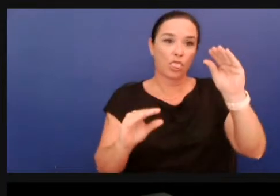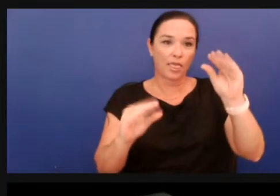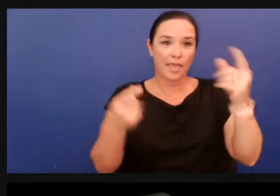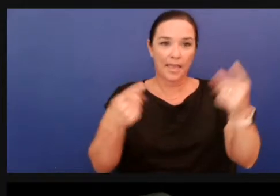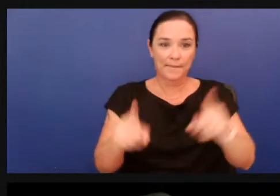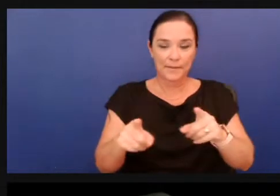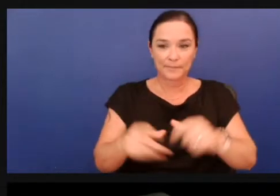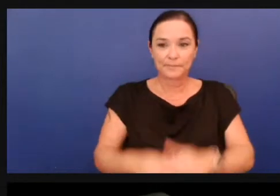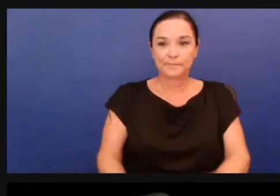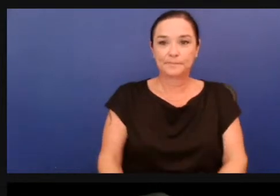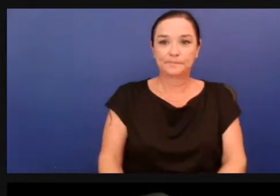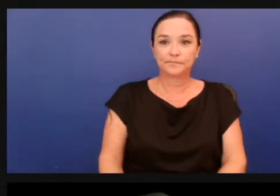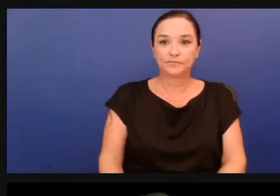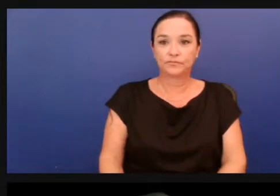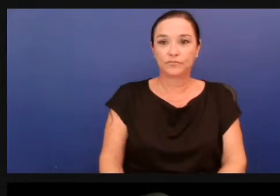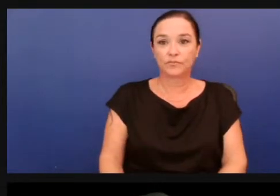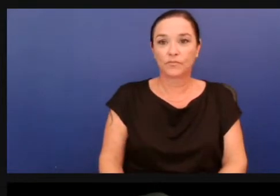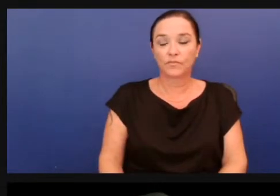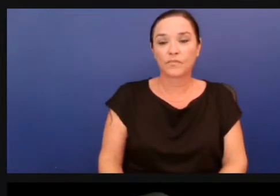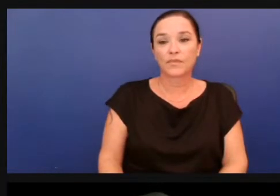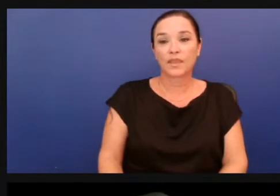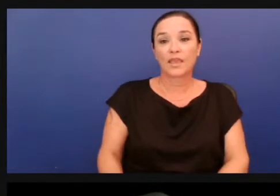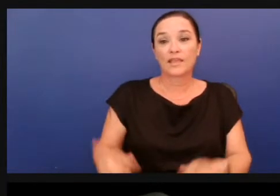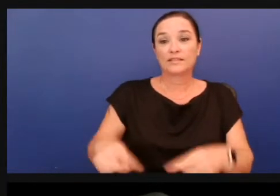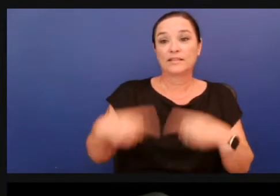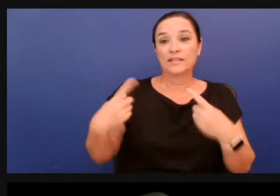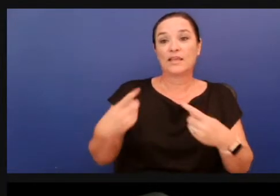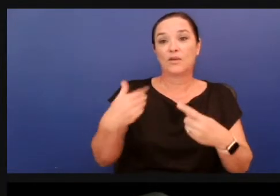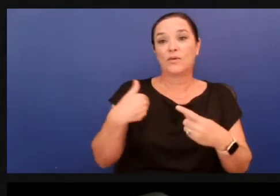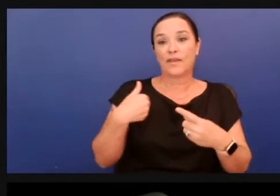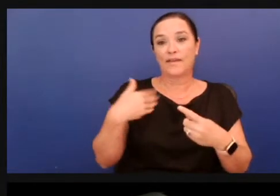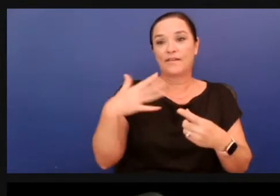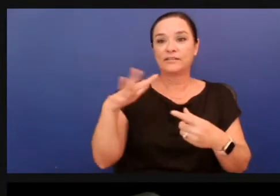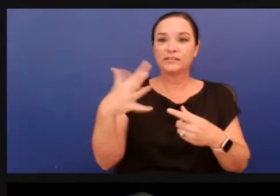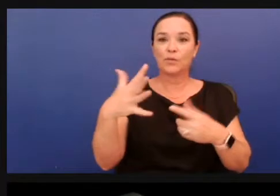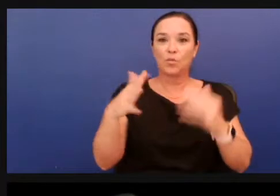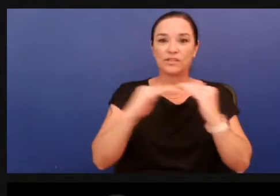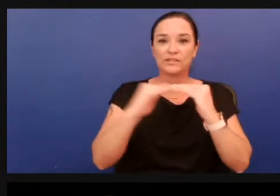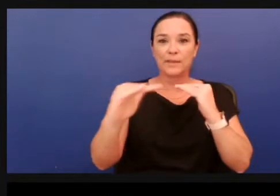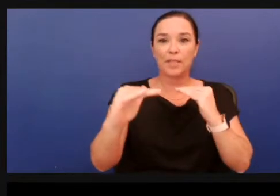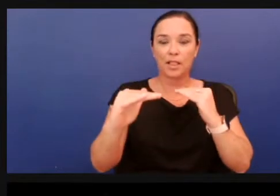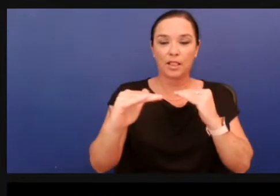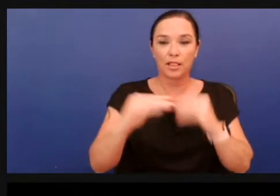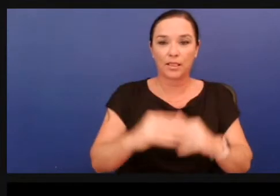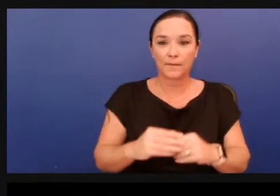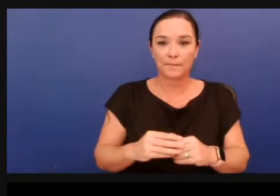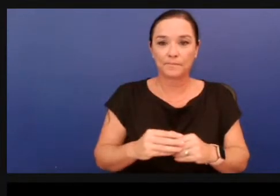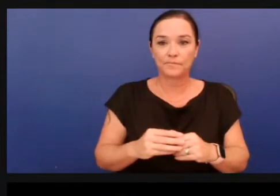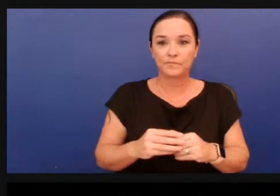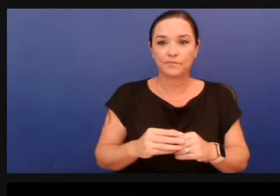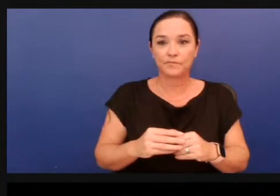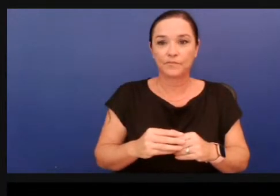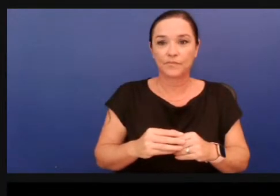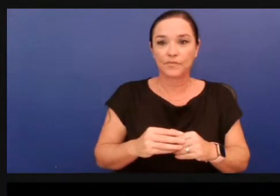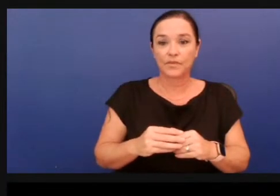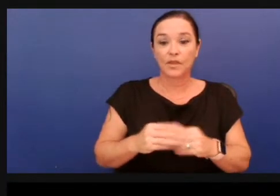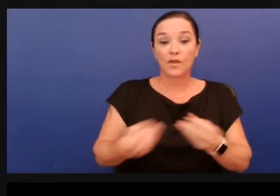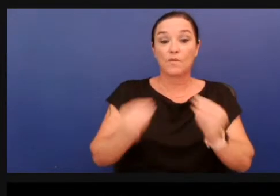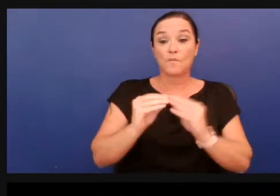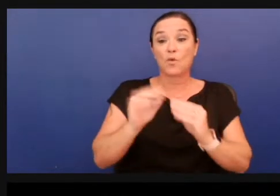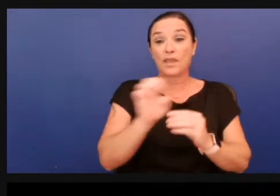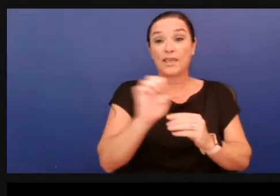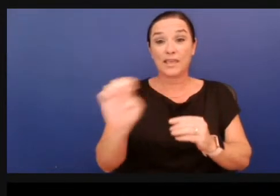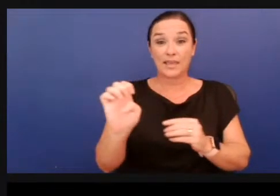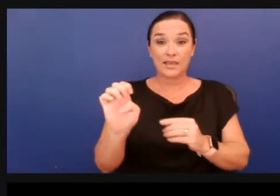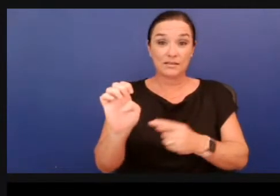right? And since then appears to be somewhat stable. That's the important thing. We go further to the east. Let's look